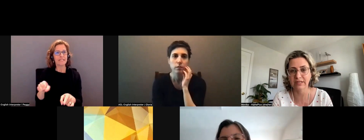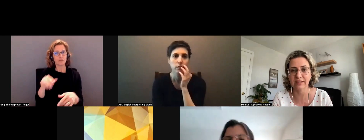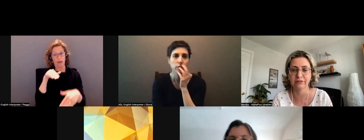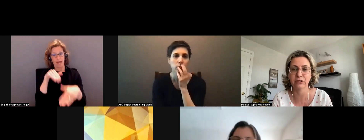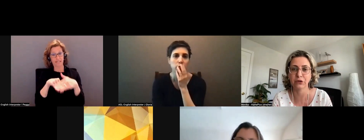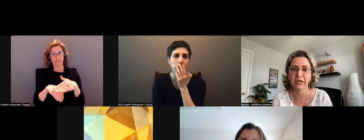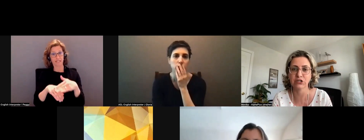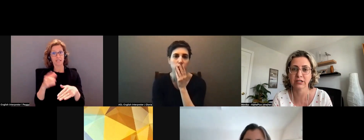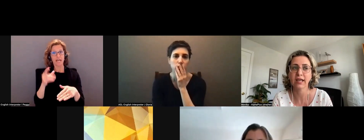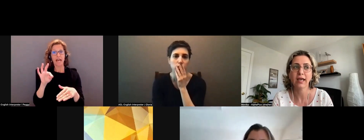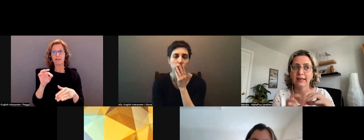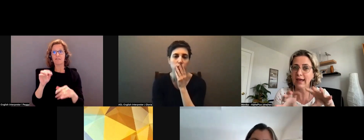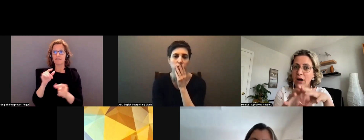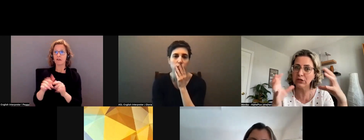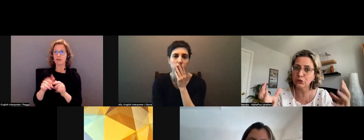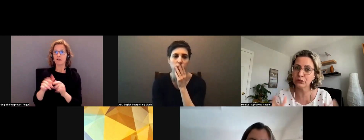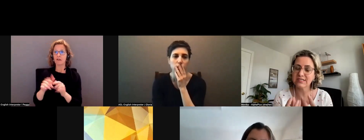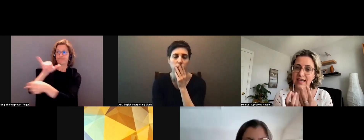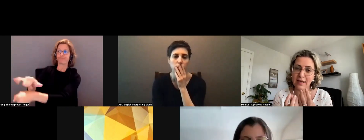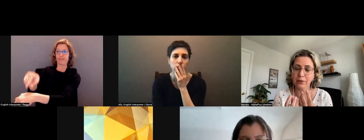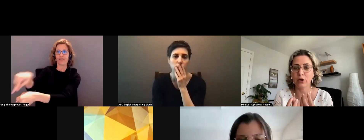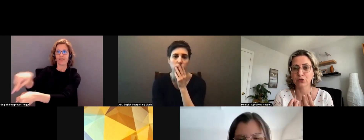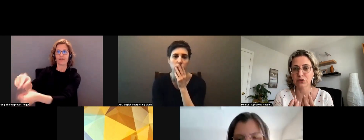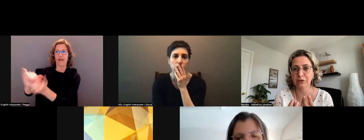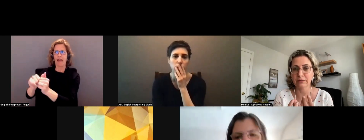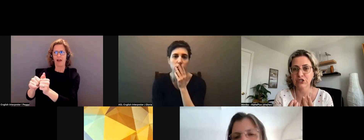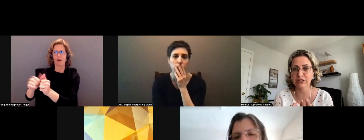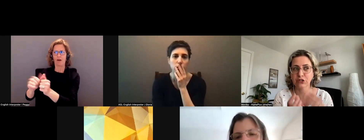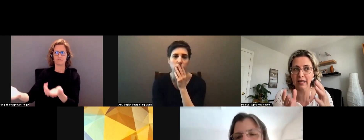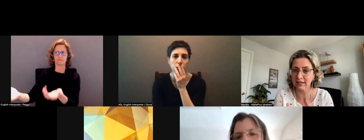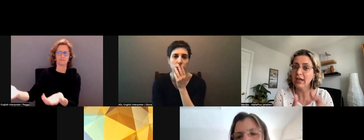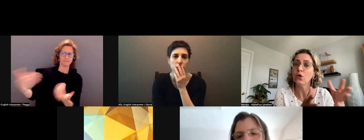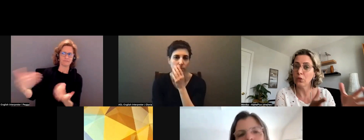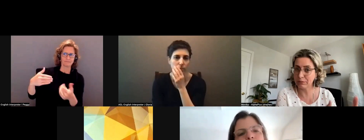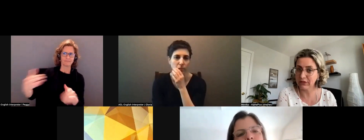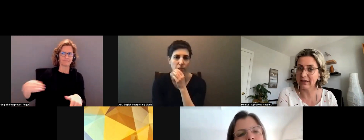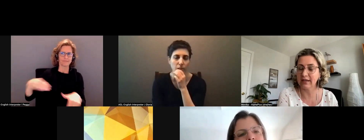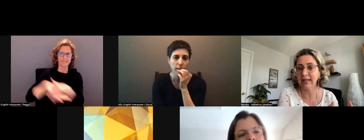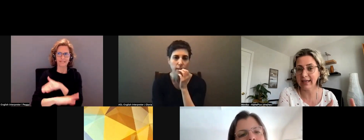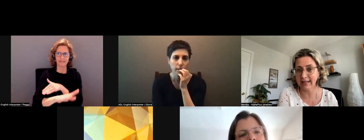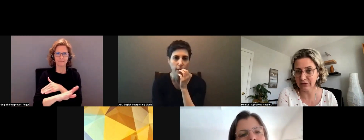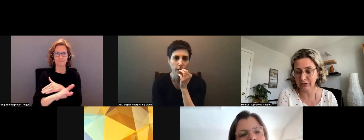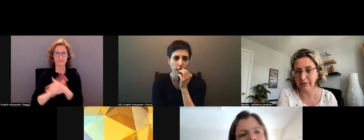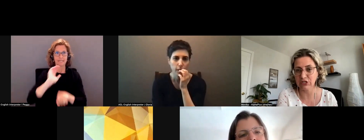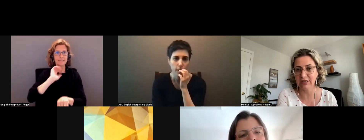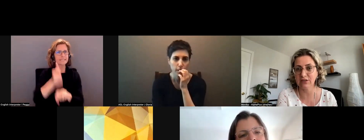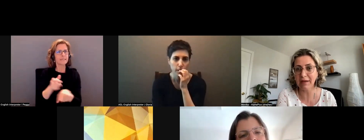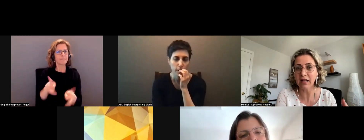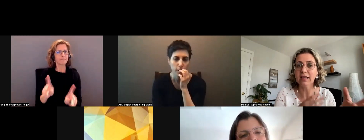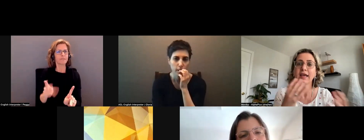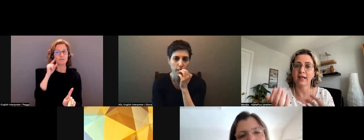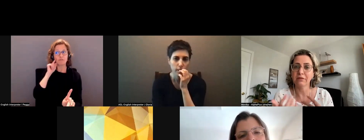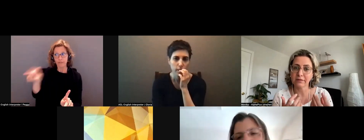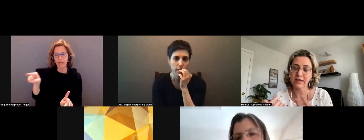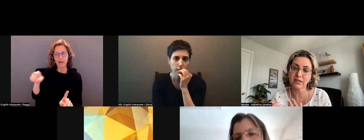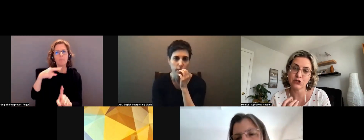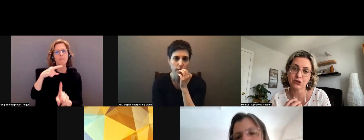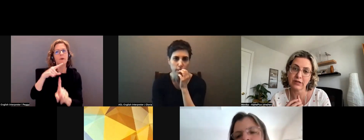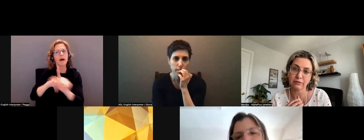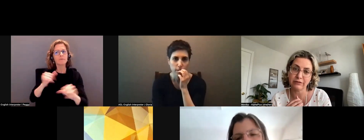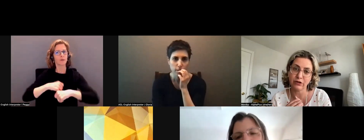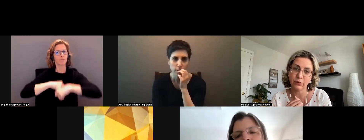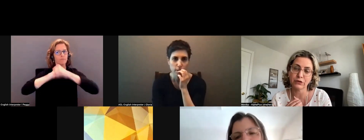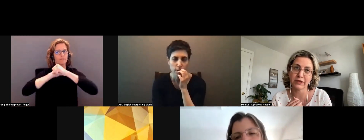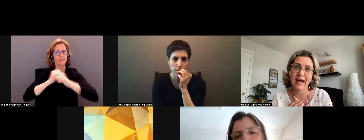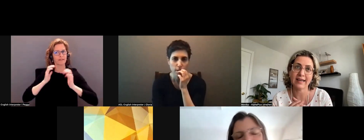who is in a different location? And how we do set up all those permissions so that we protect the client's information as well. And we are making sure